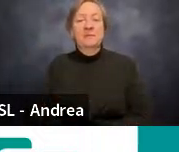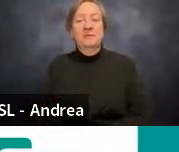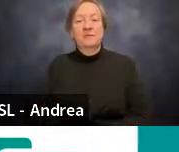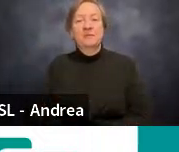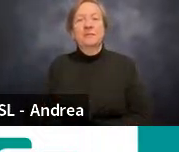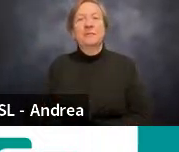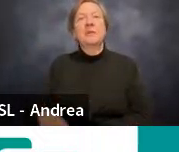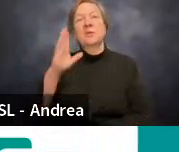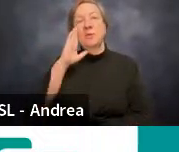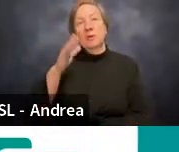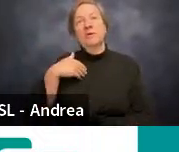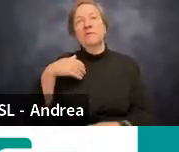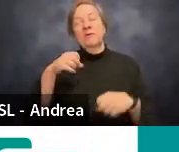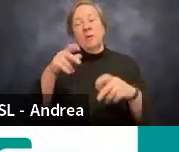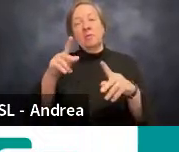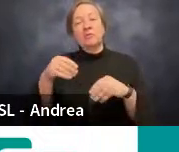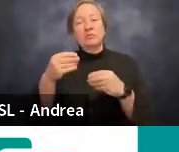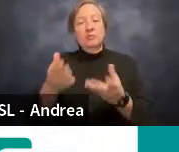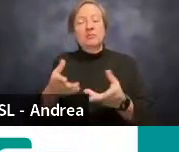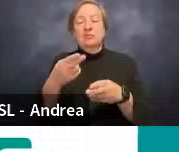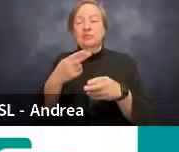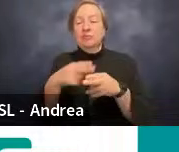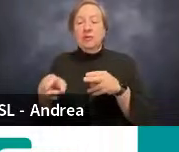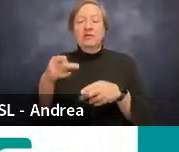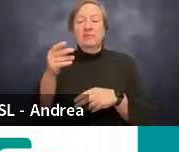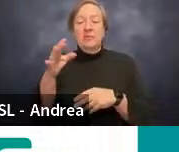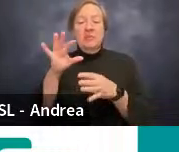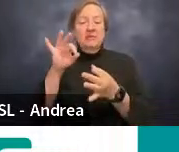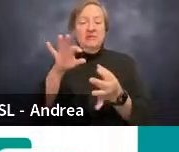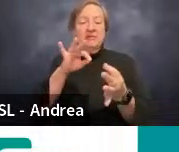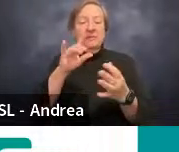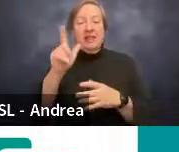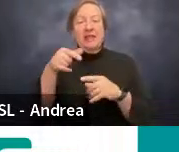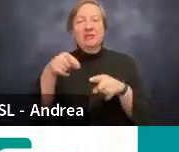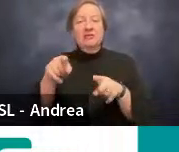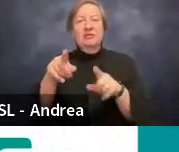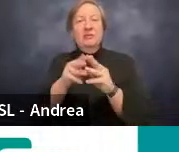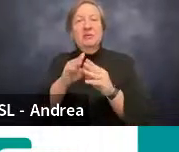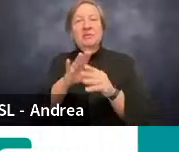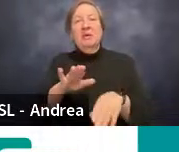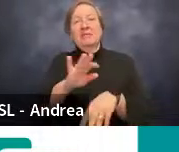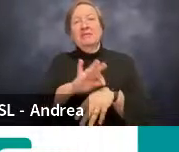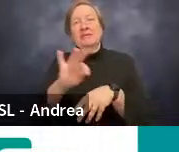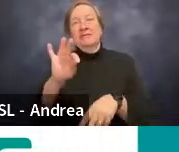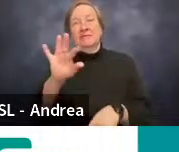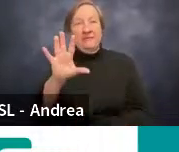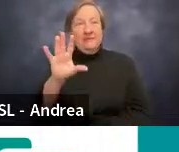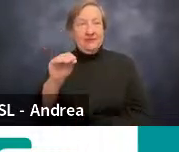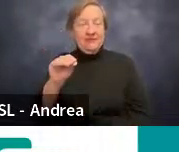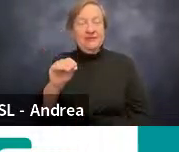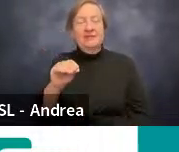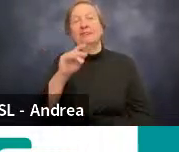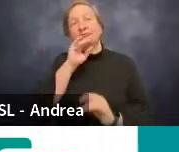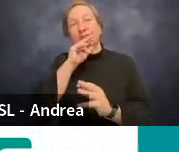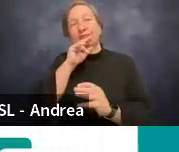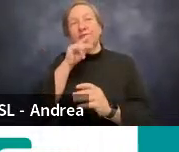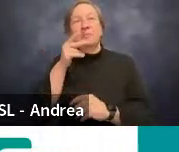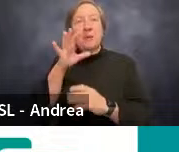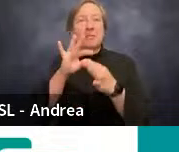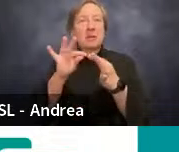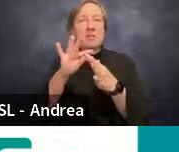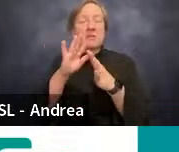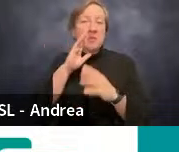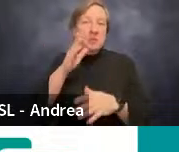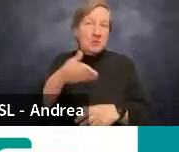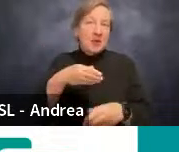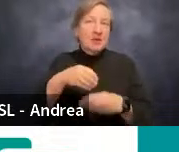There will be an opportunity to provide brief public input later in the meeting, roughly around 9:50. Verbal public comment will be welcome in the